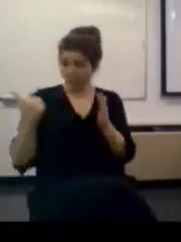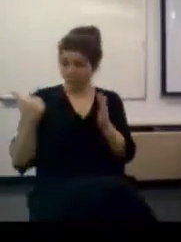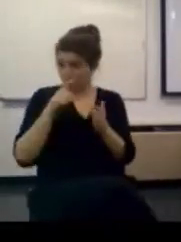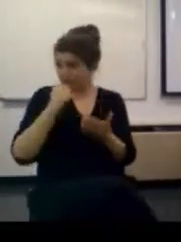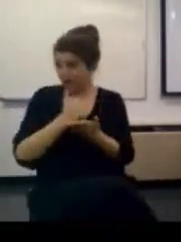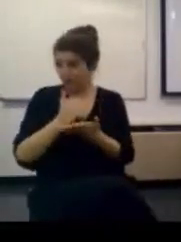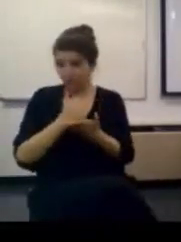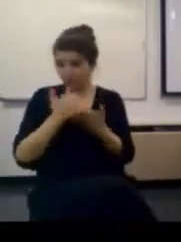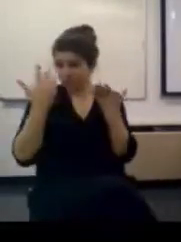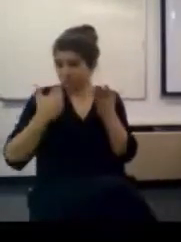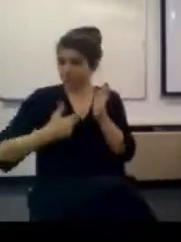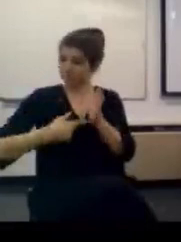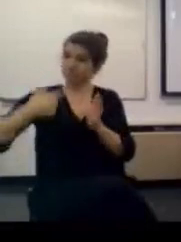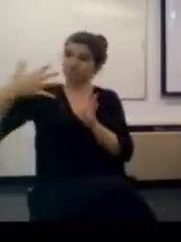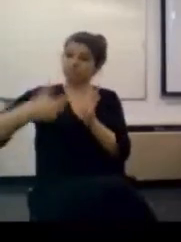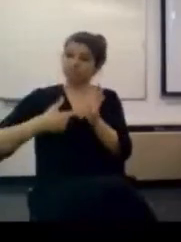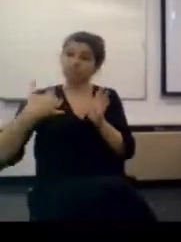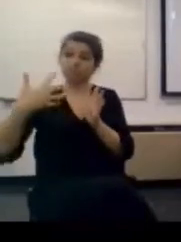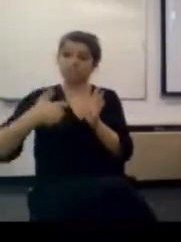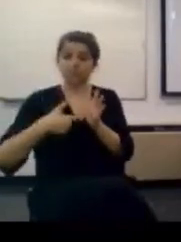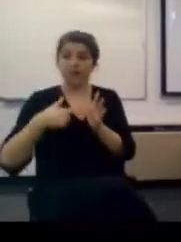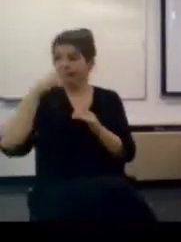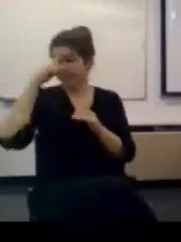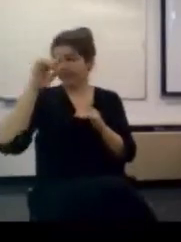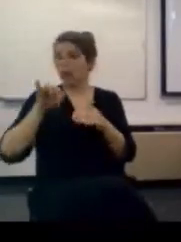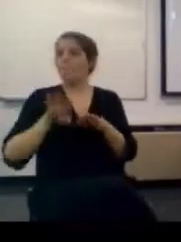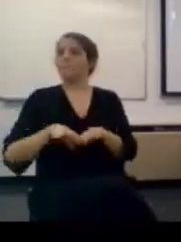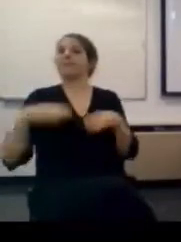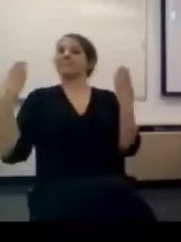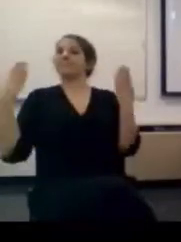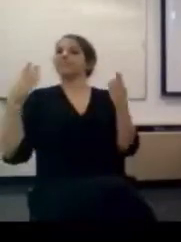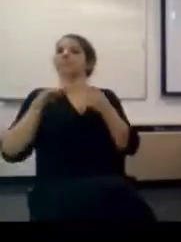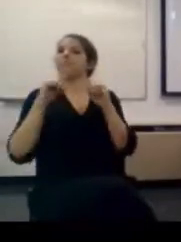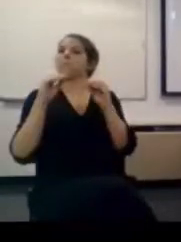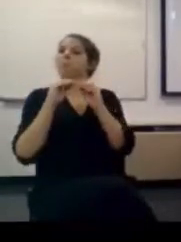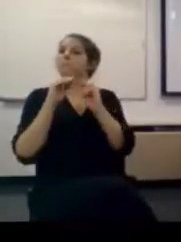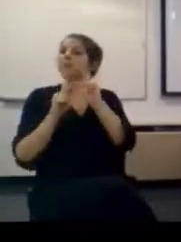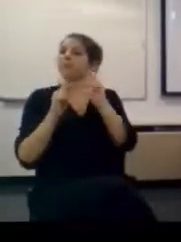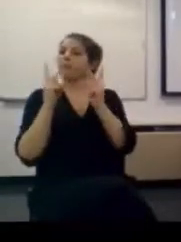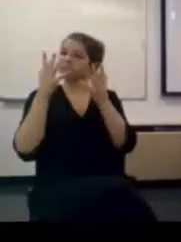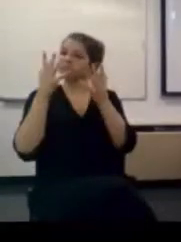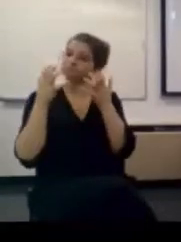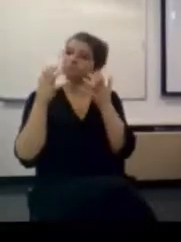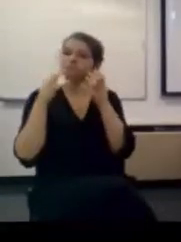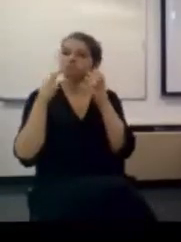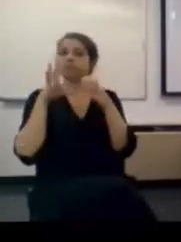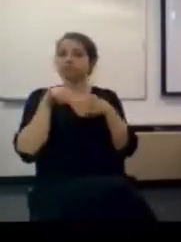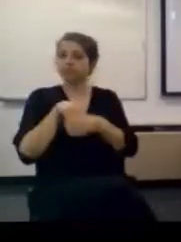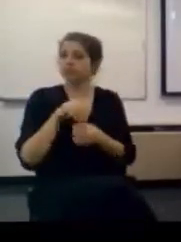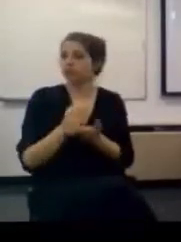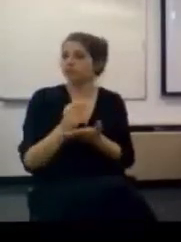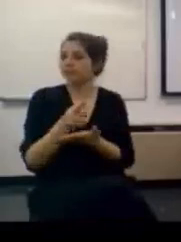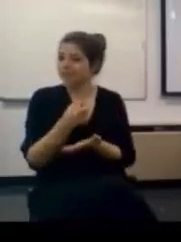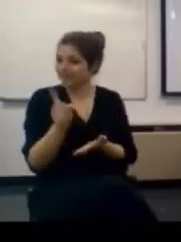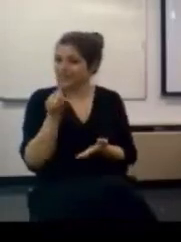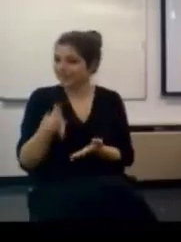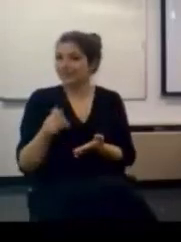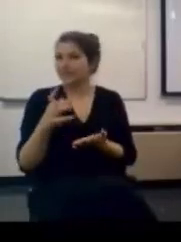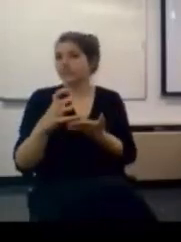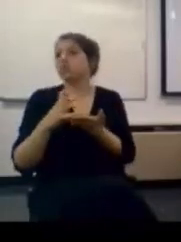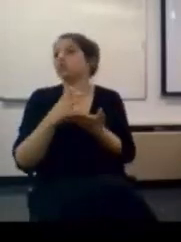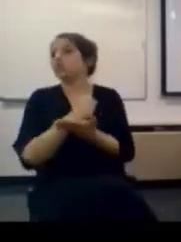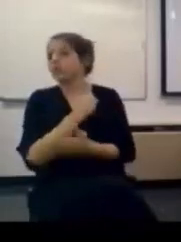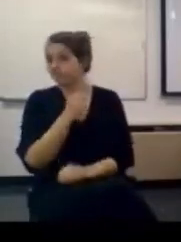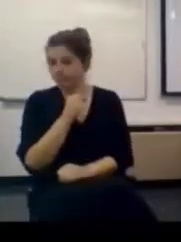we accept that sometimes we all need help, you know, occasionally, then I think that opens the door to more people seeking and